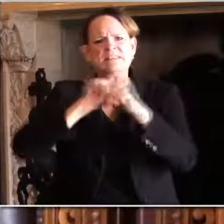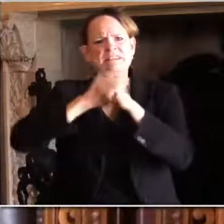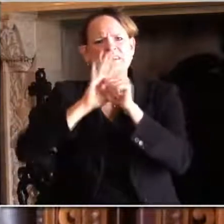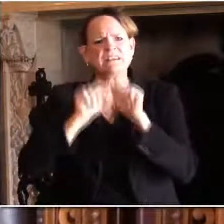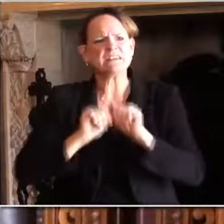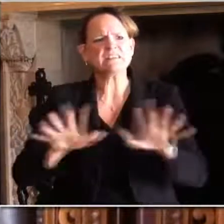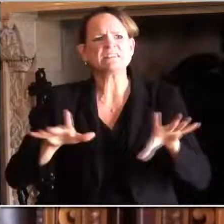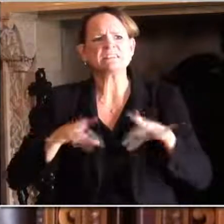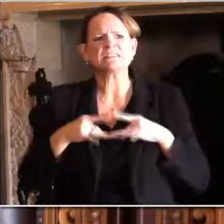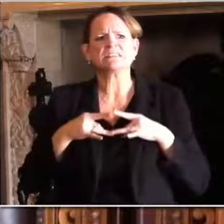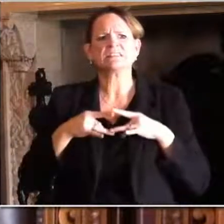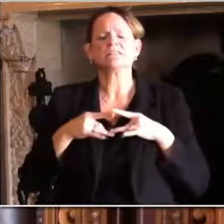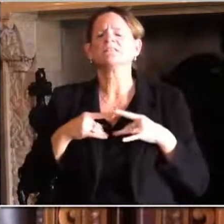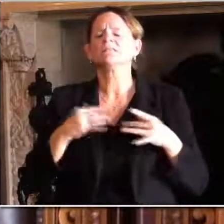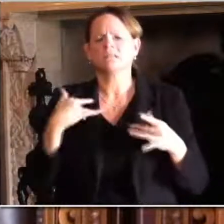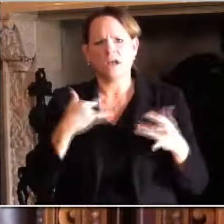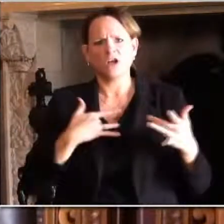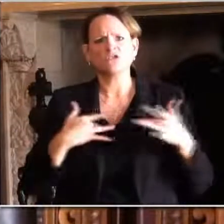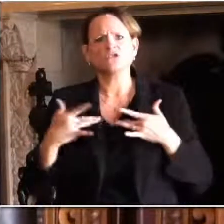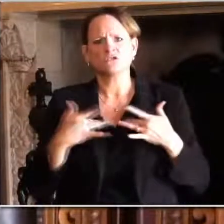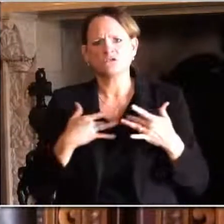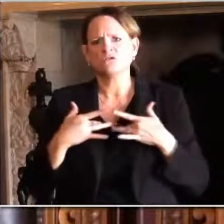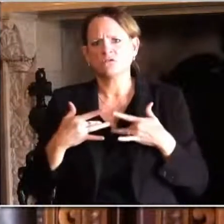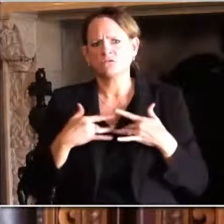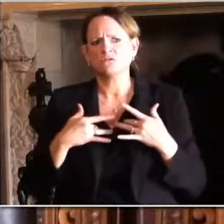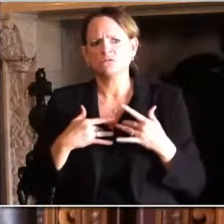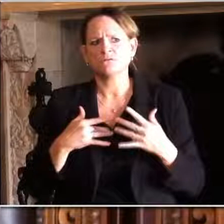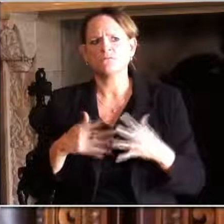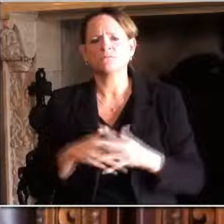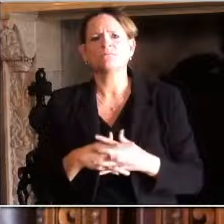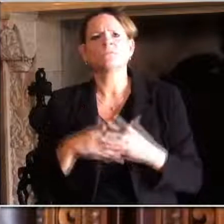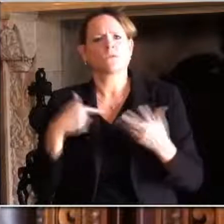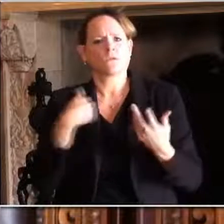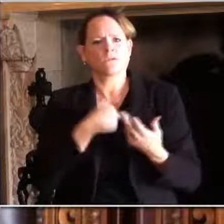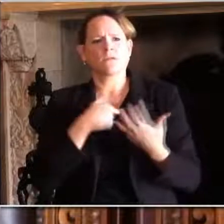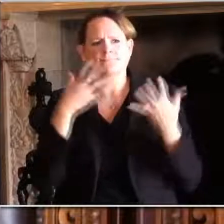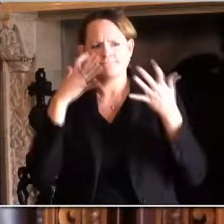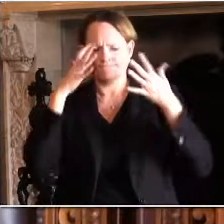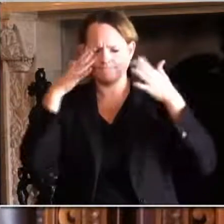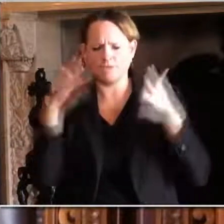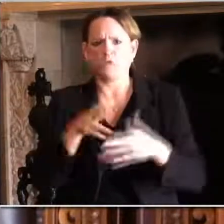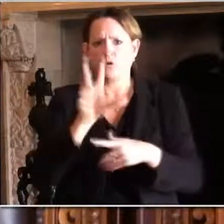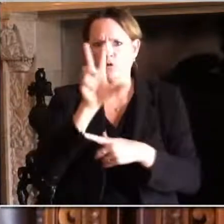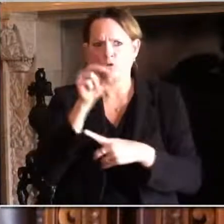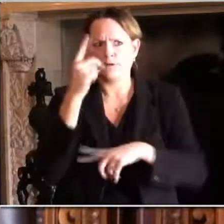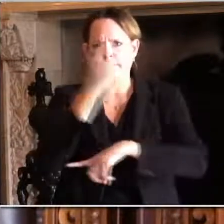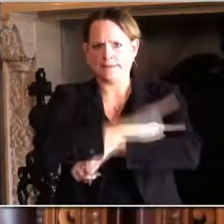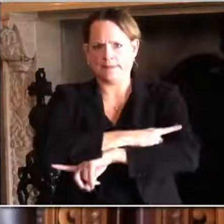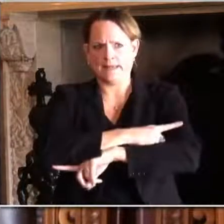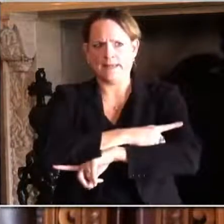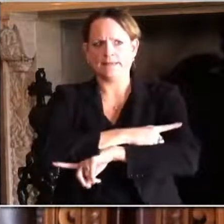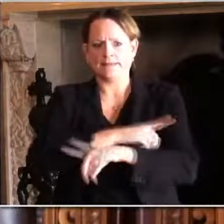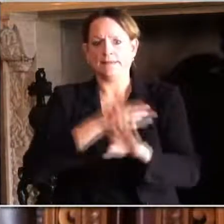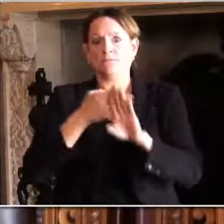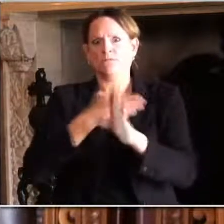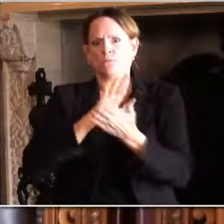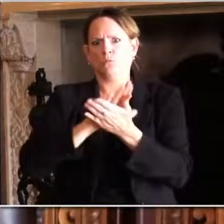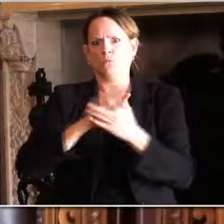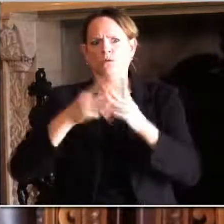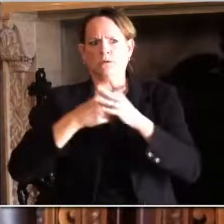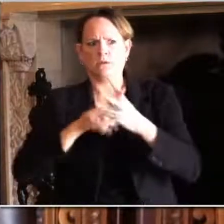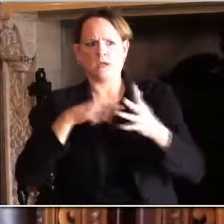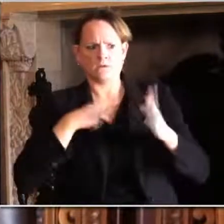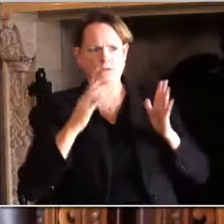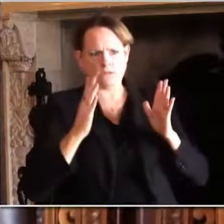kids be safe, it's really important that we focus on over these next 30 days in order to make sure that we're in a better place as a state